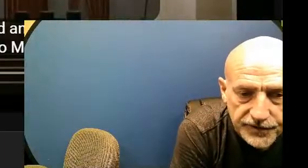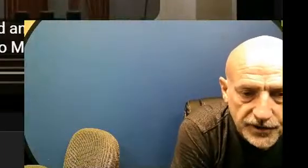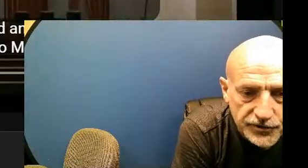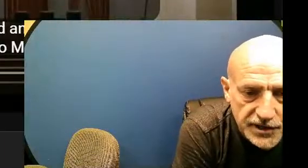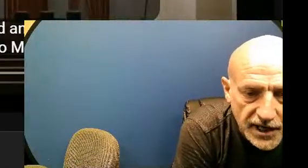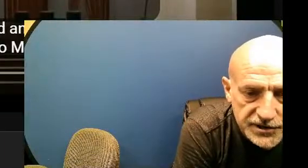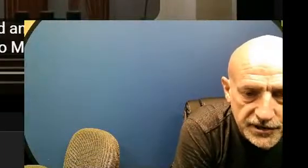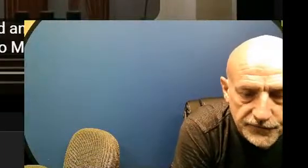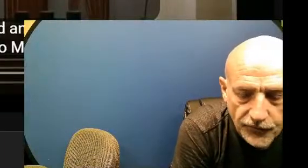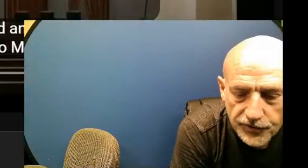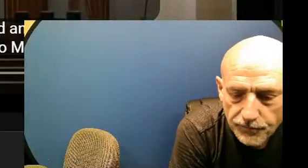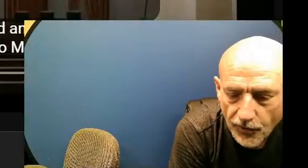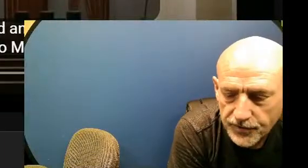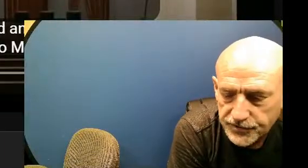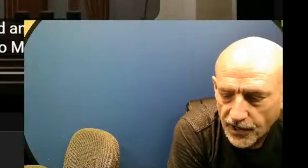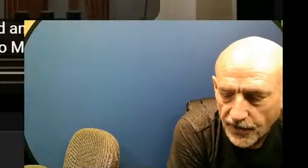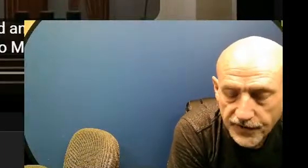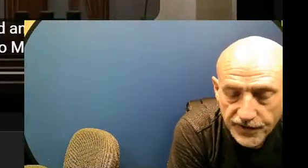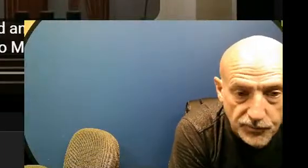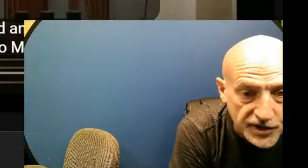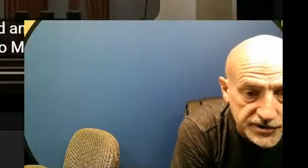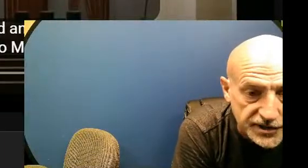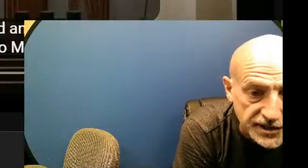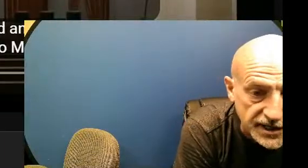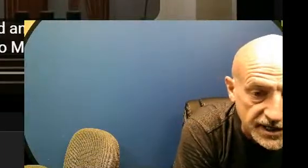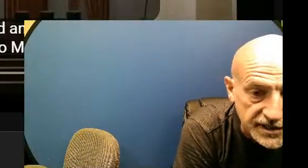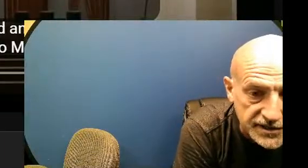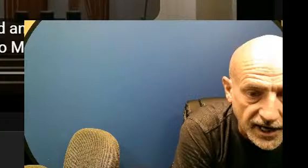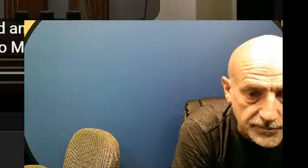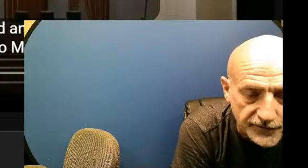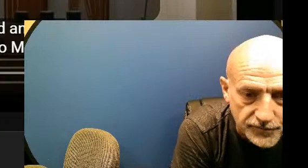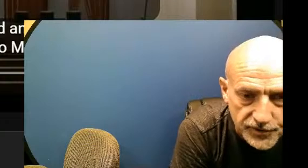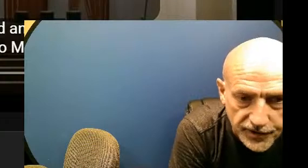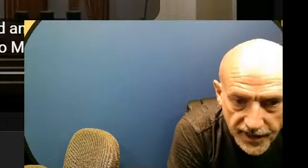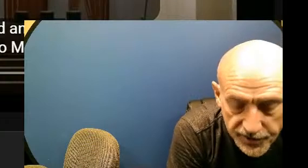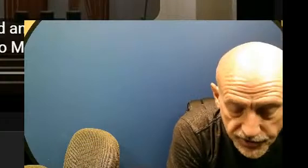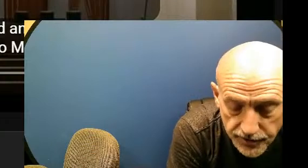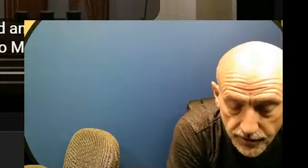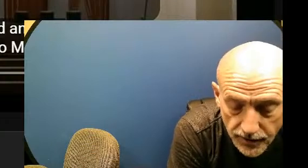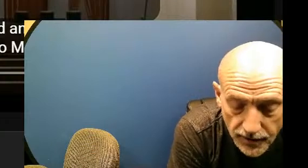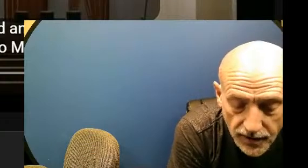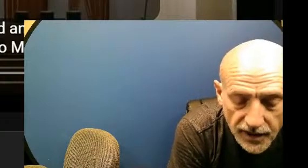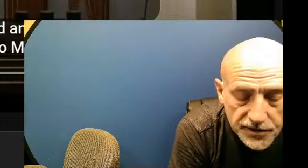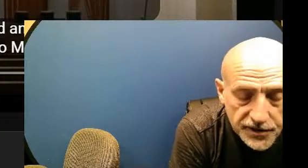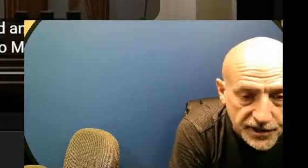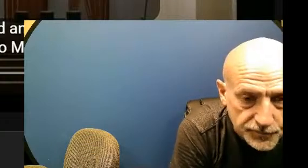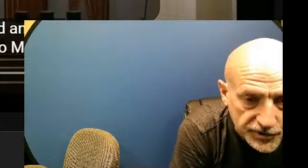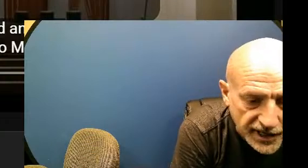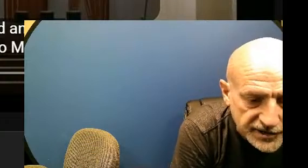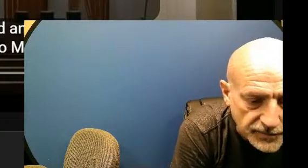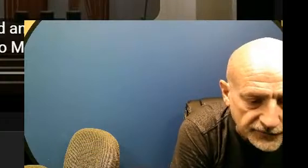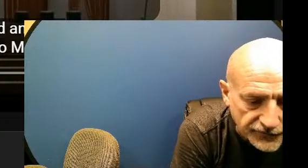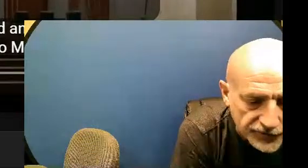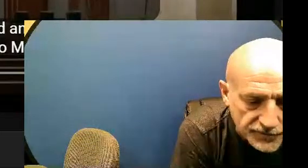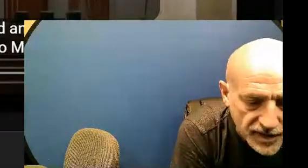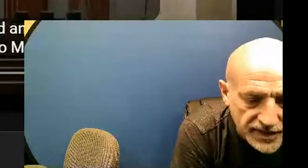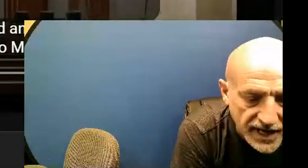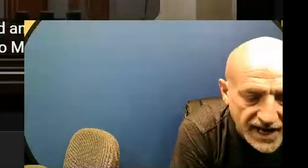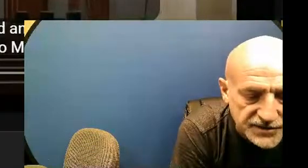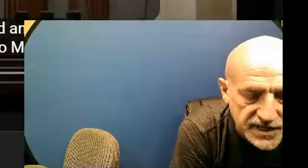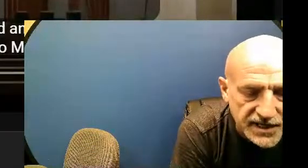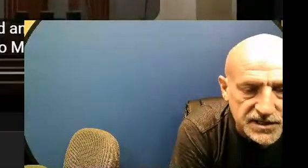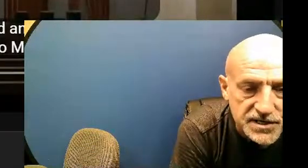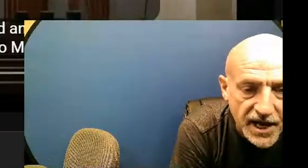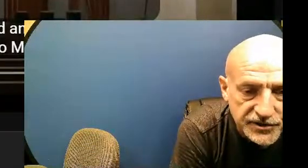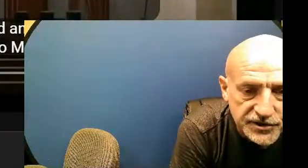And if the association is for the purpose of expressing any type of communication, then it's protected by the First Amendment